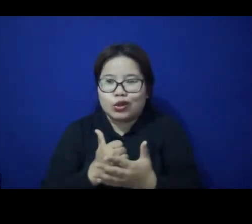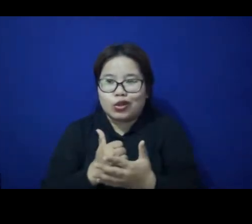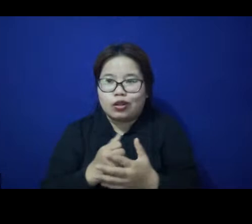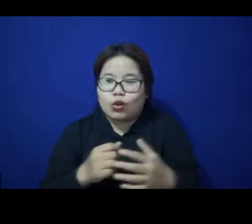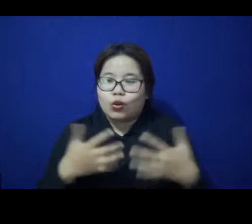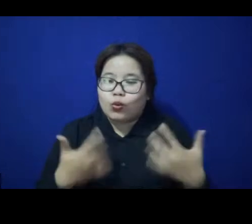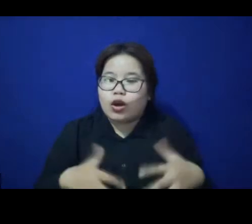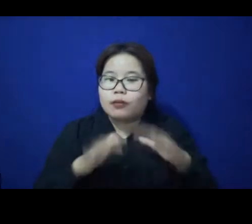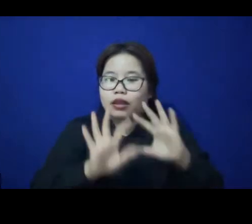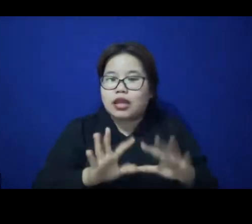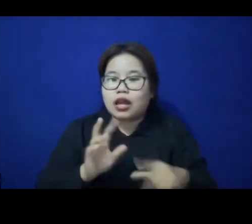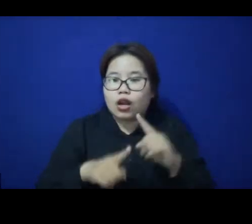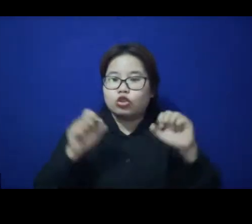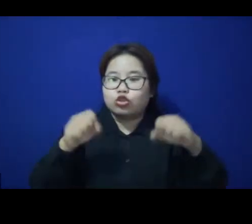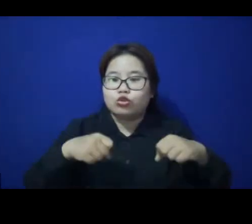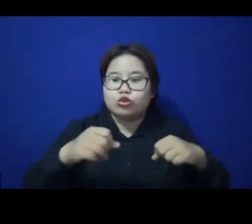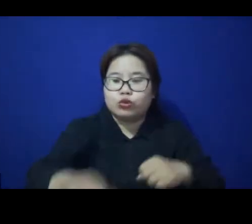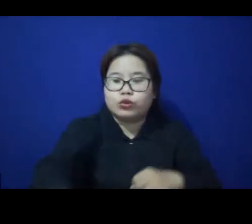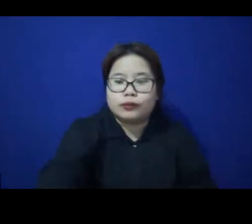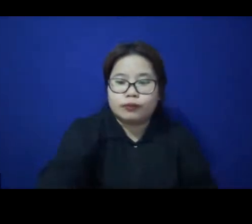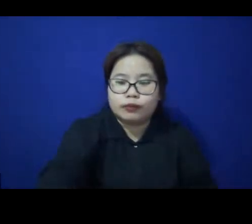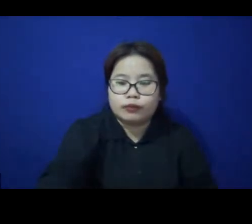get inclusive dental treatment,